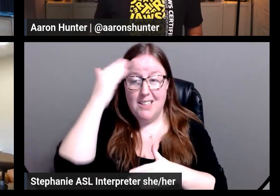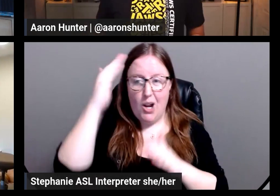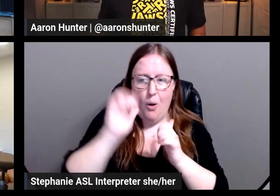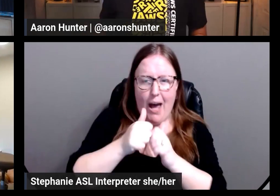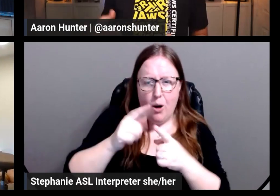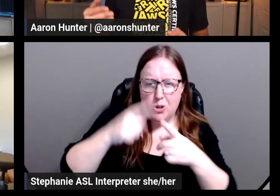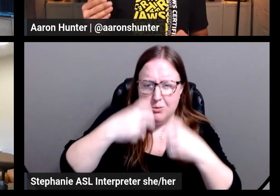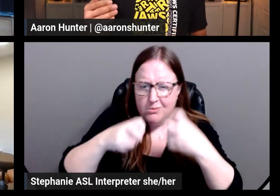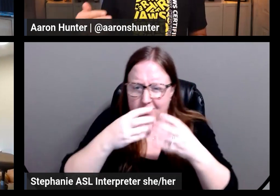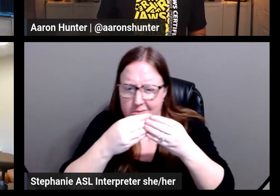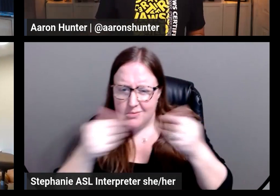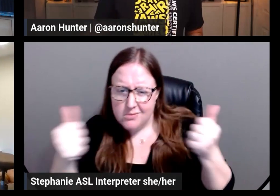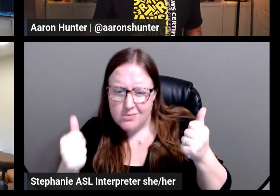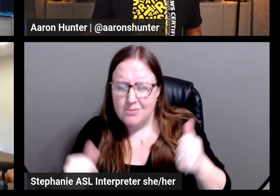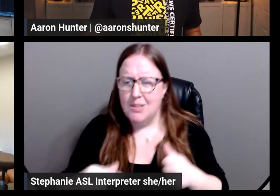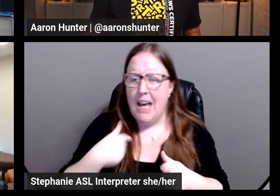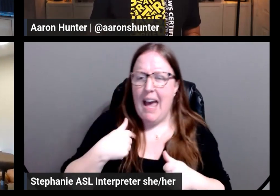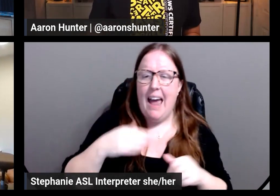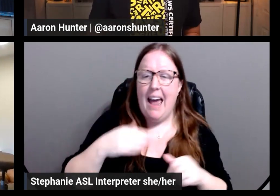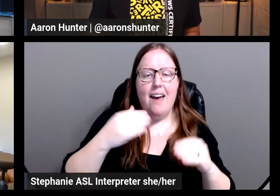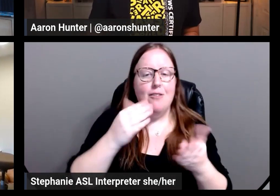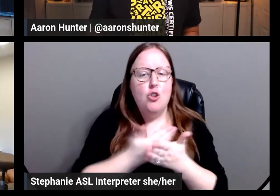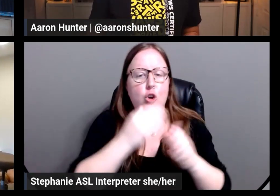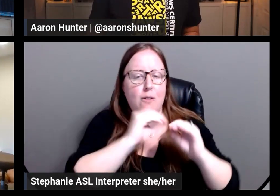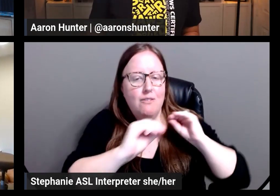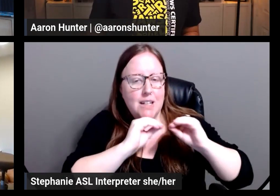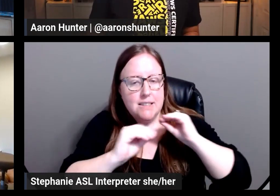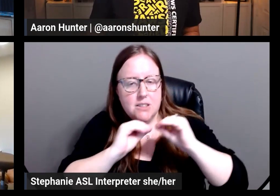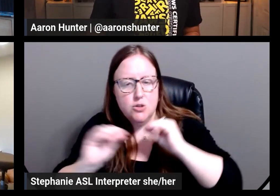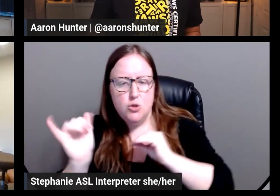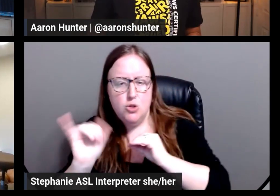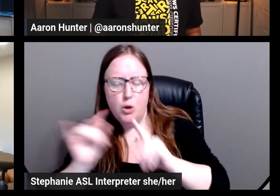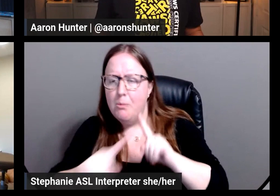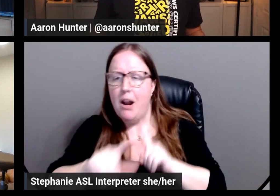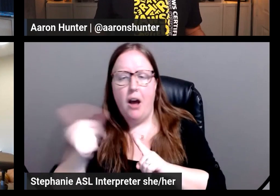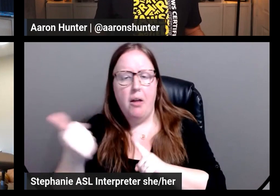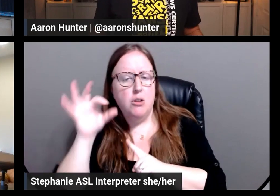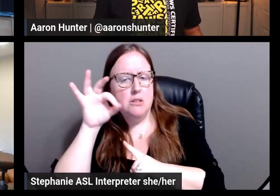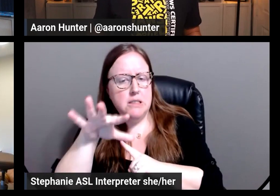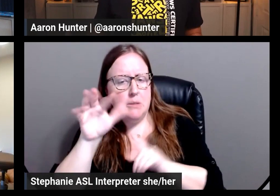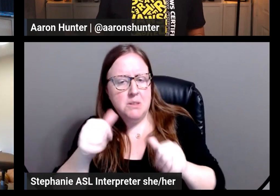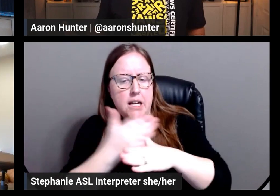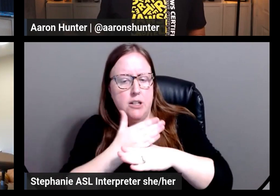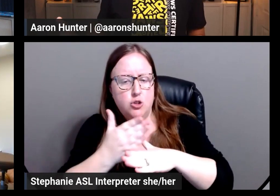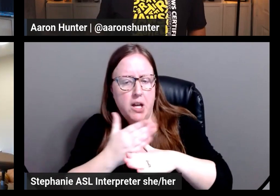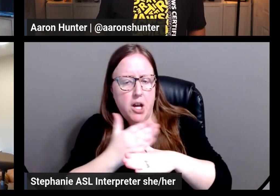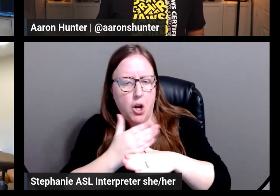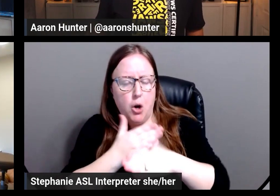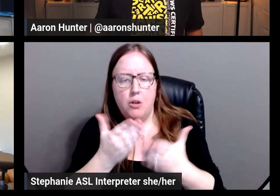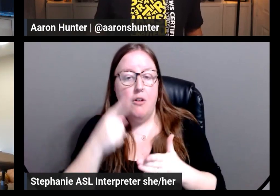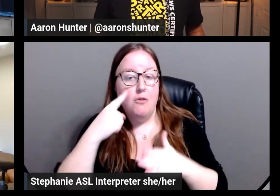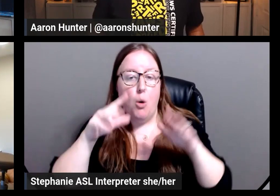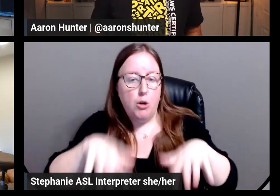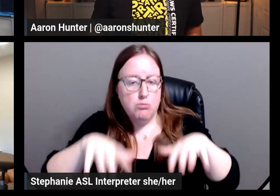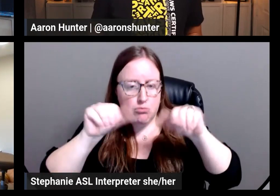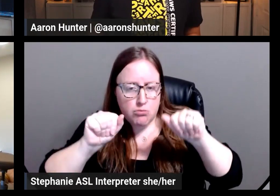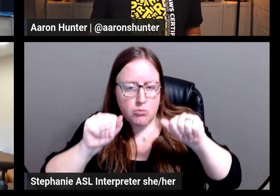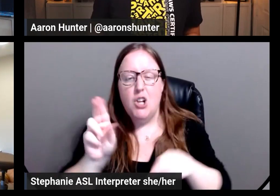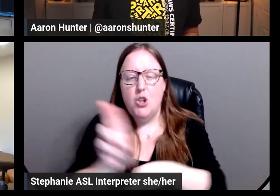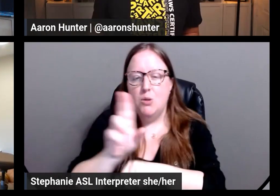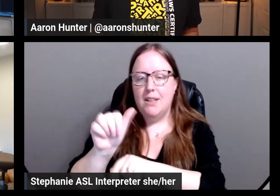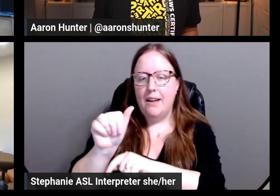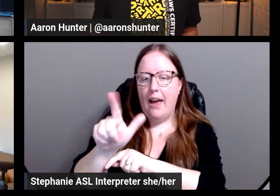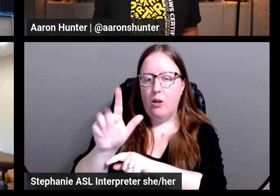troubleshoot and hopefully roll out new patches and so forth. But what are some of the tips that you can share with our users in terms of adopting and embracing